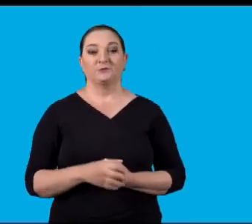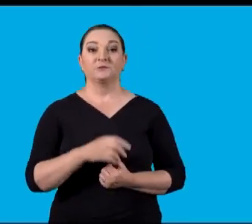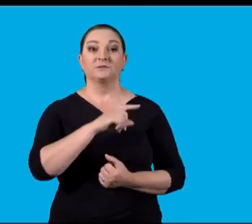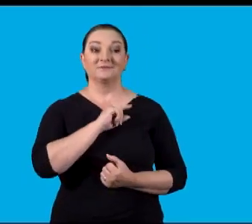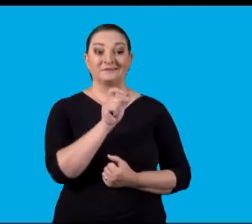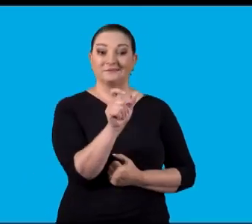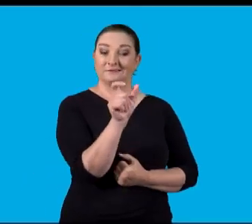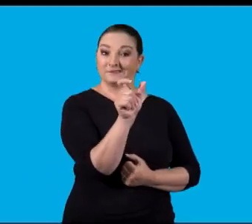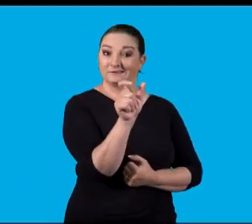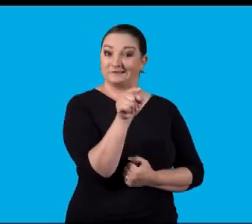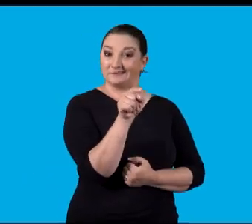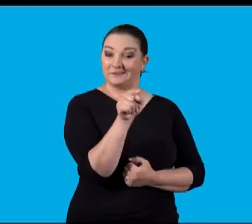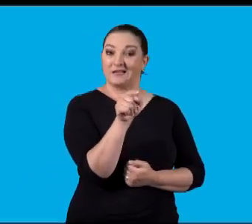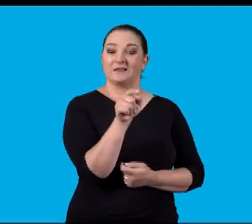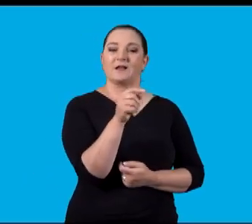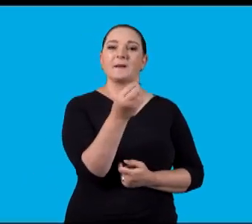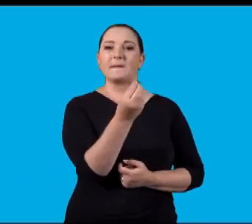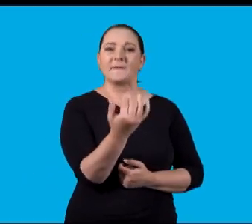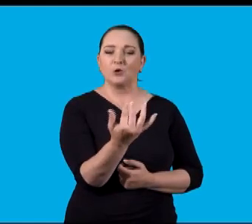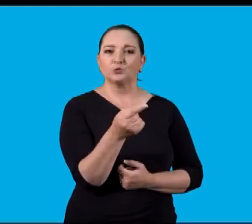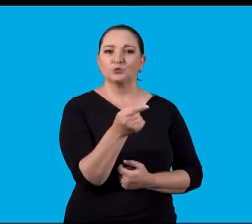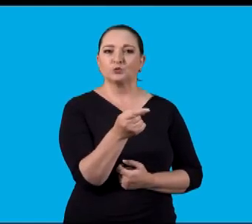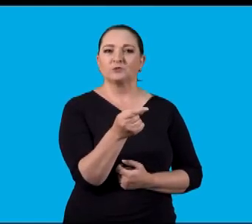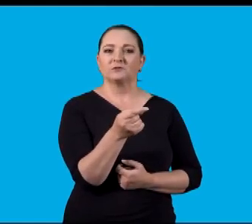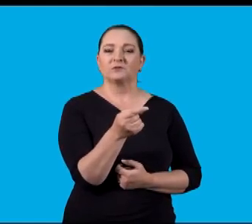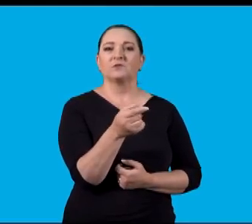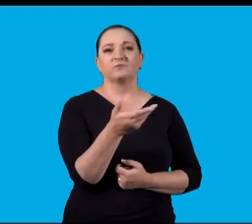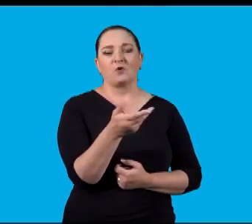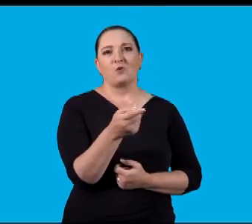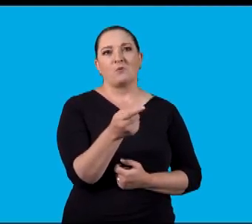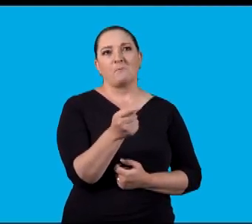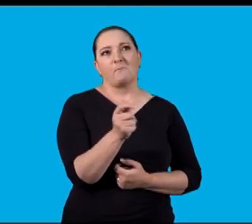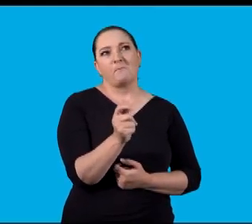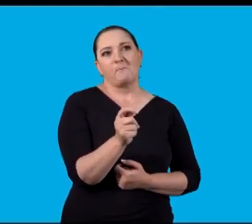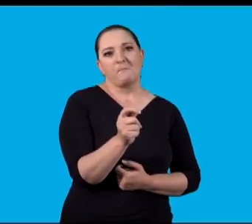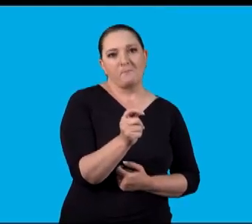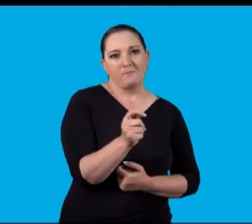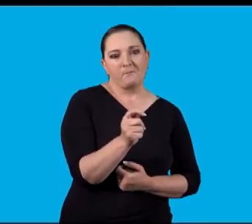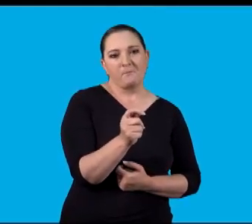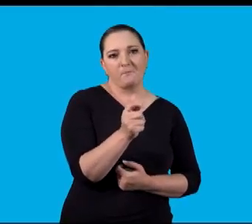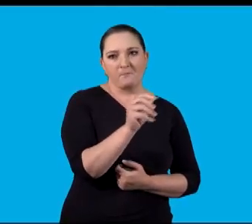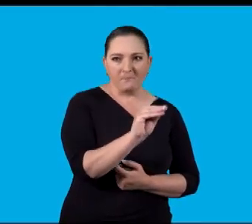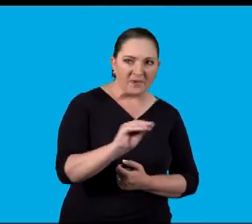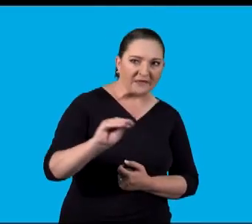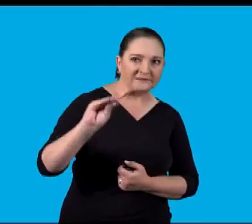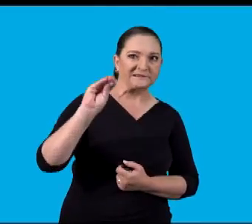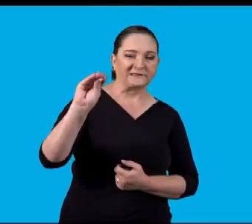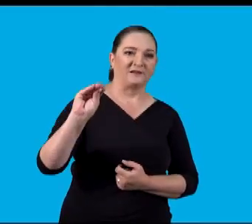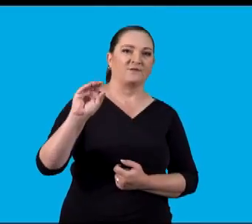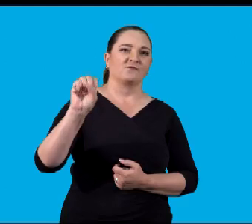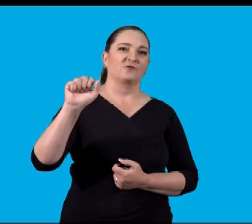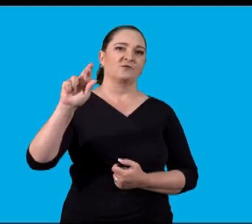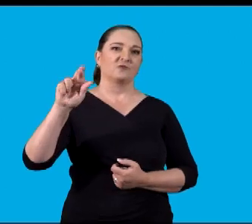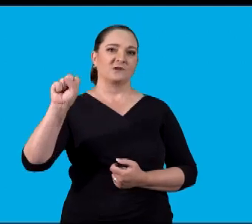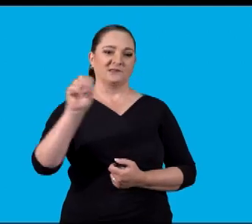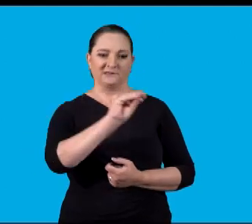443,500. That becomes the amount that is paid over to SARS for